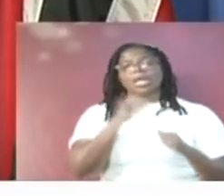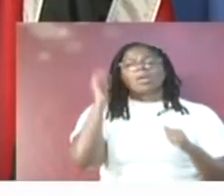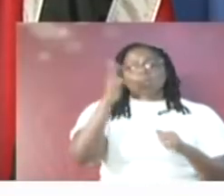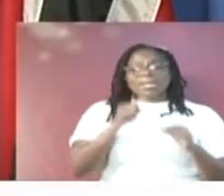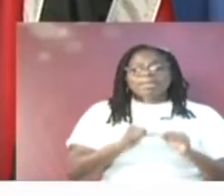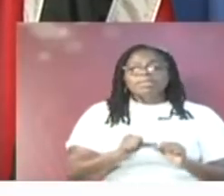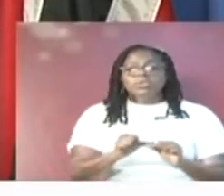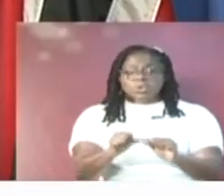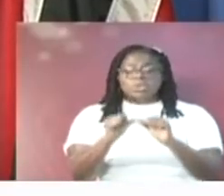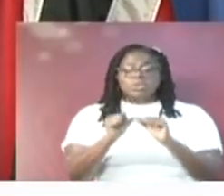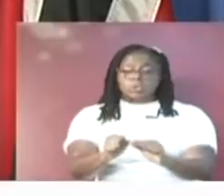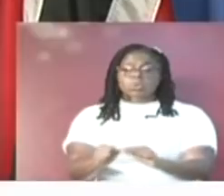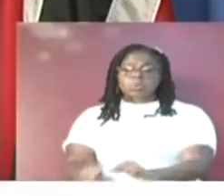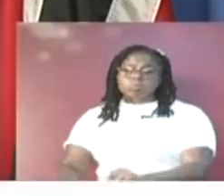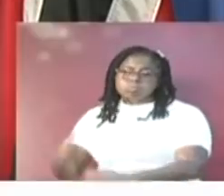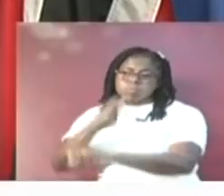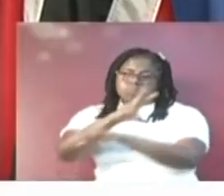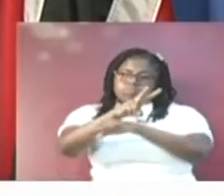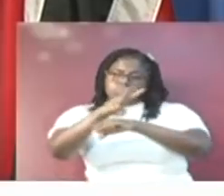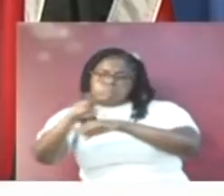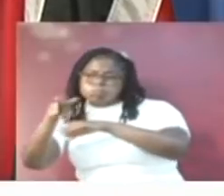them vigorously.